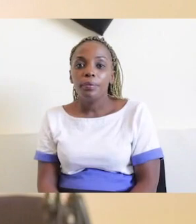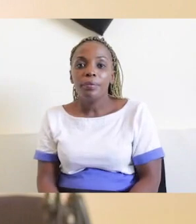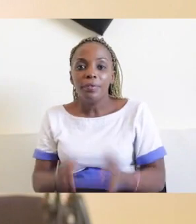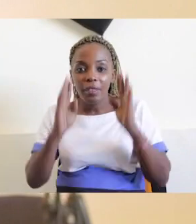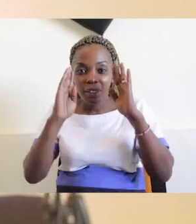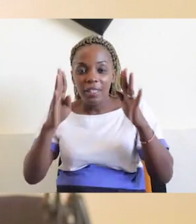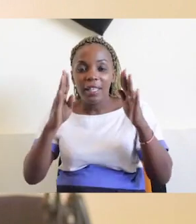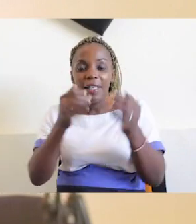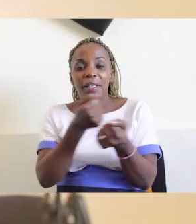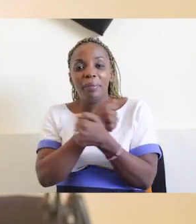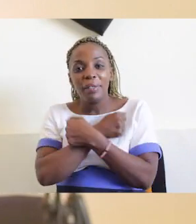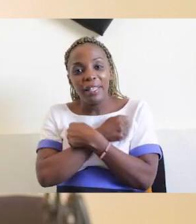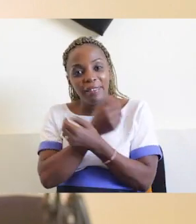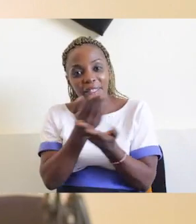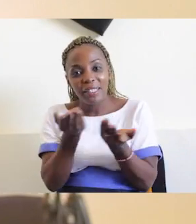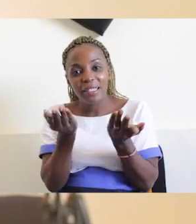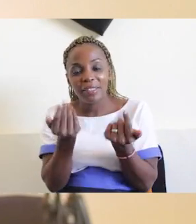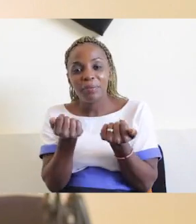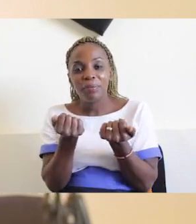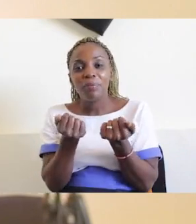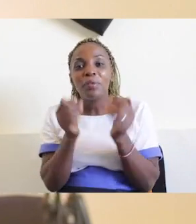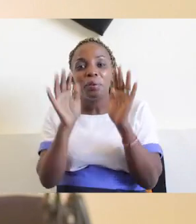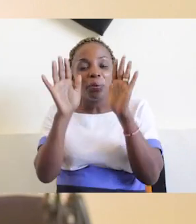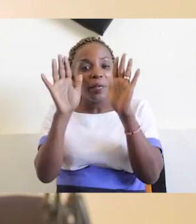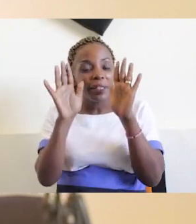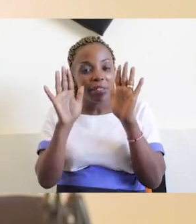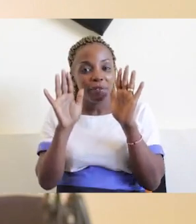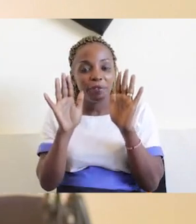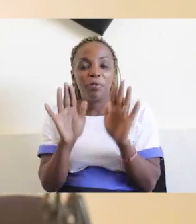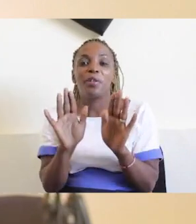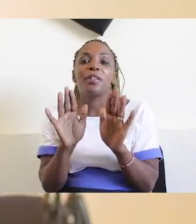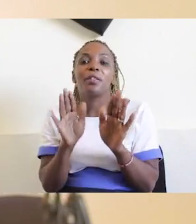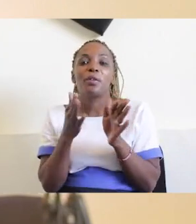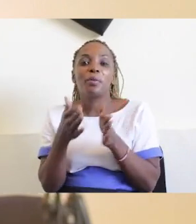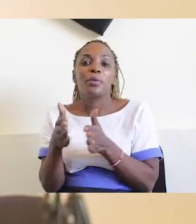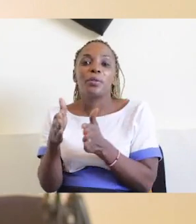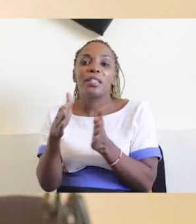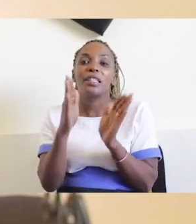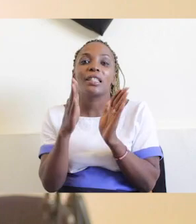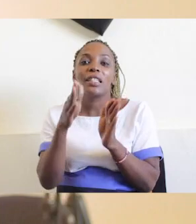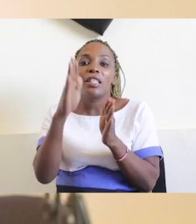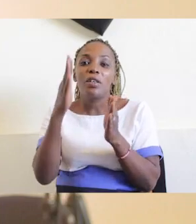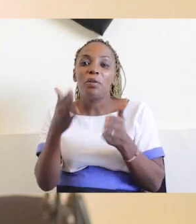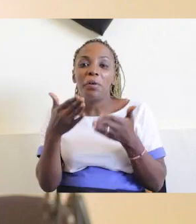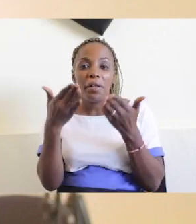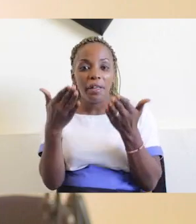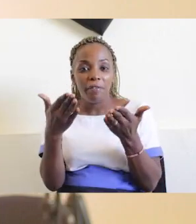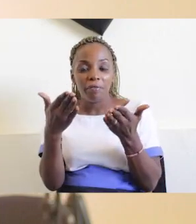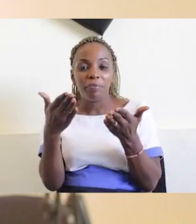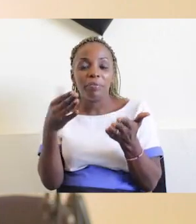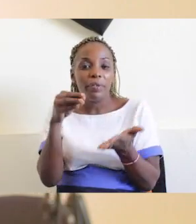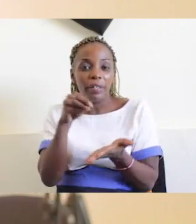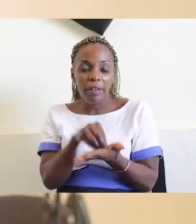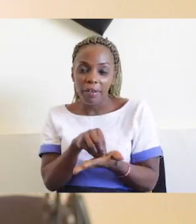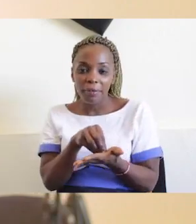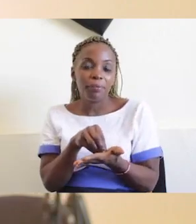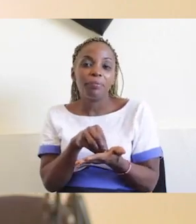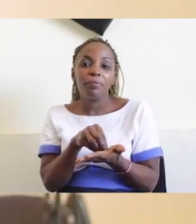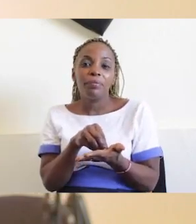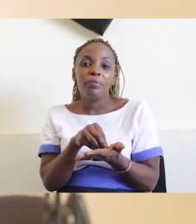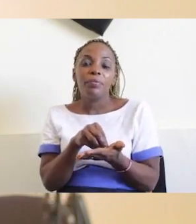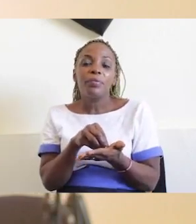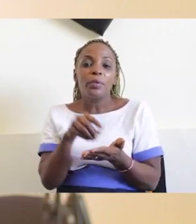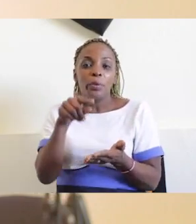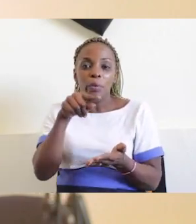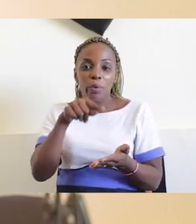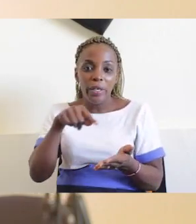Hi there, beloved. It's a wonderful opportunity that God has given us once again, that we